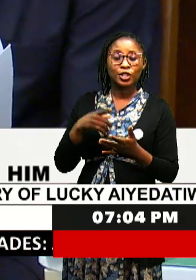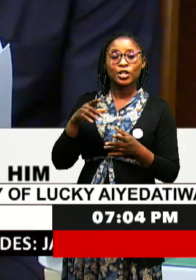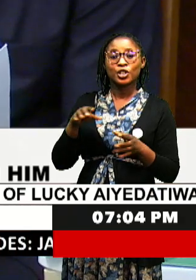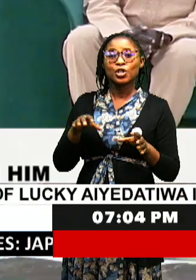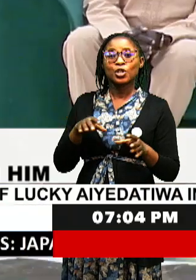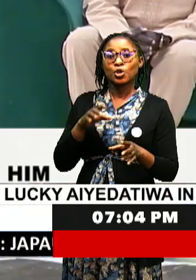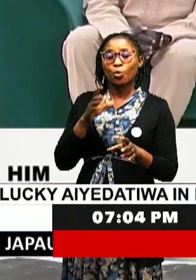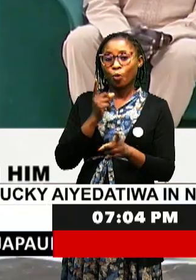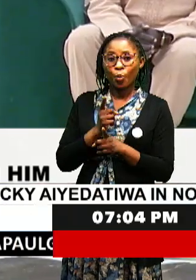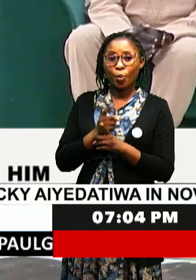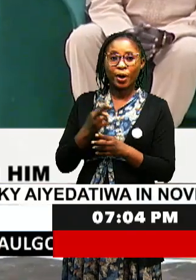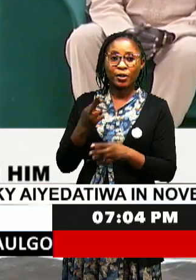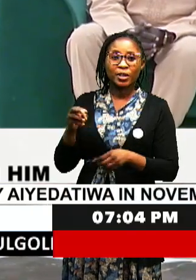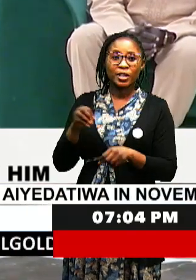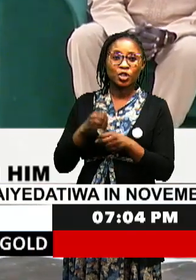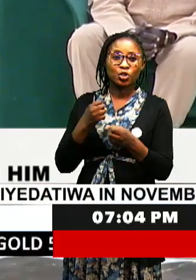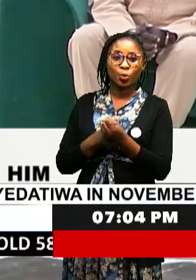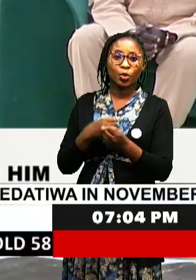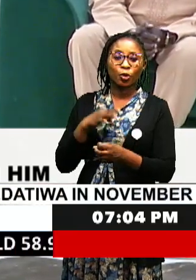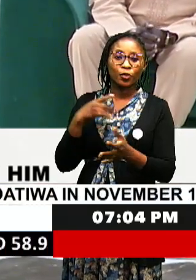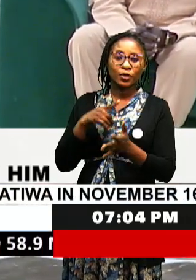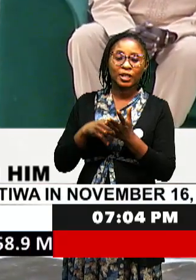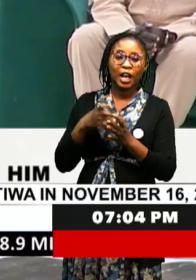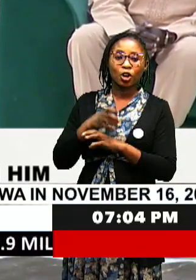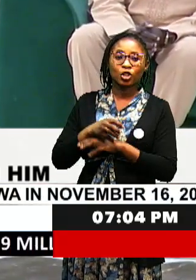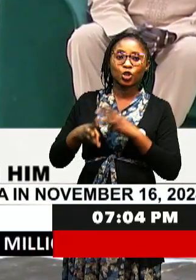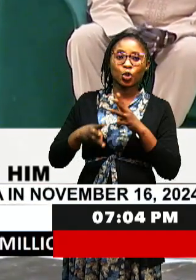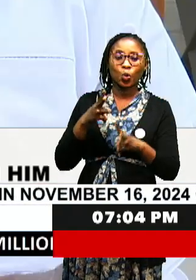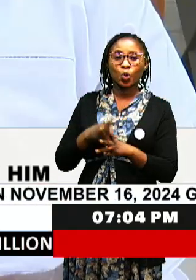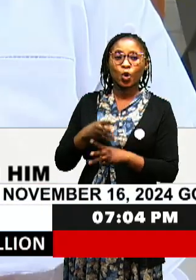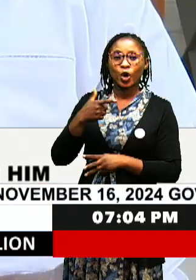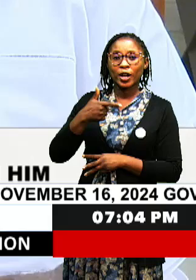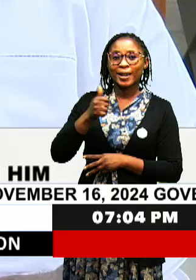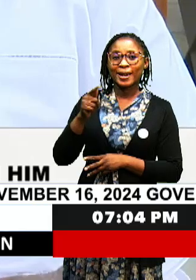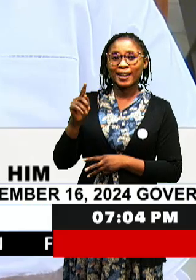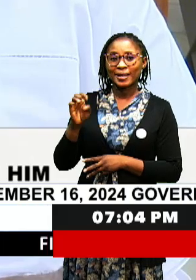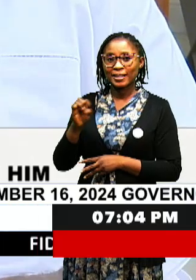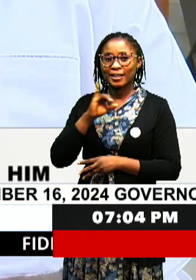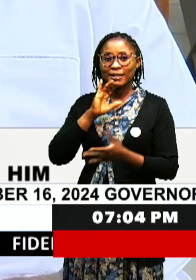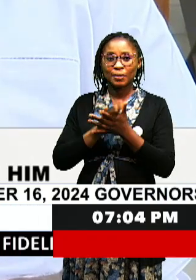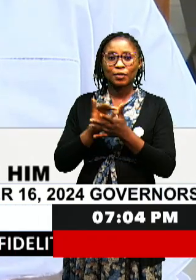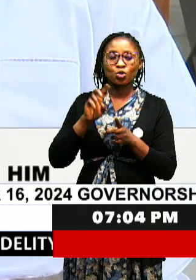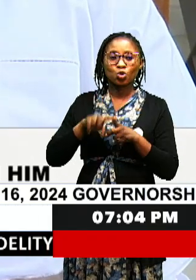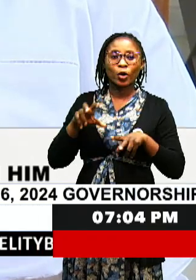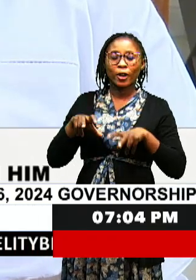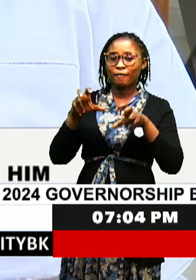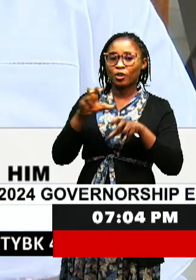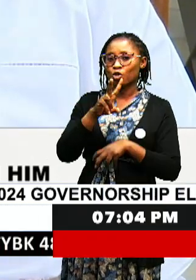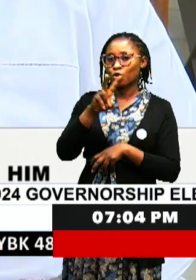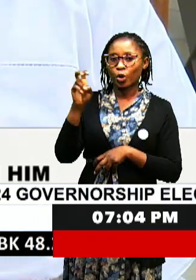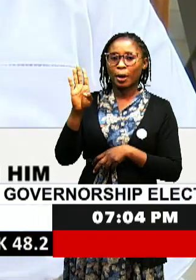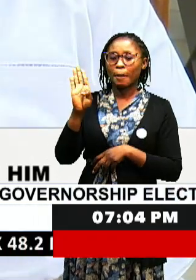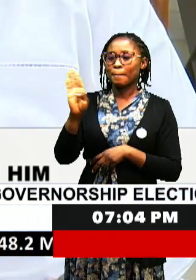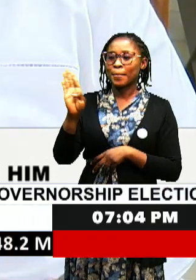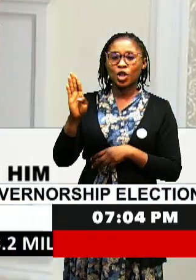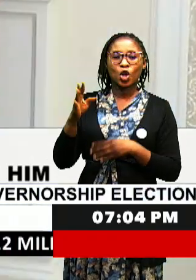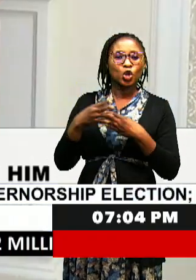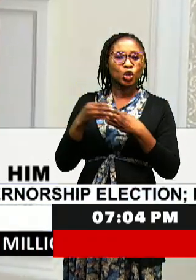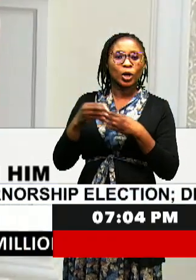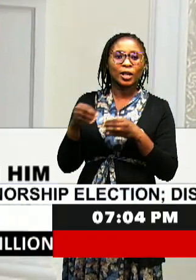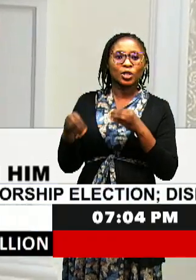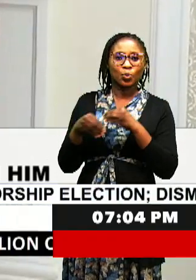dwindling resources in support of AIDS across the world, Gates is hoping to invest $200 billion